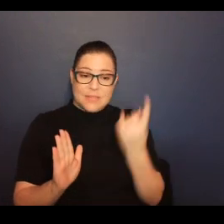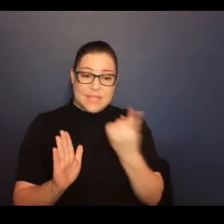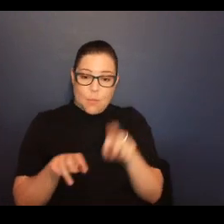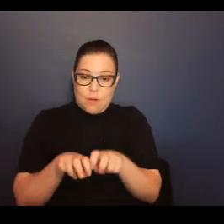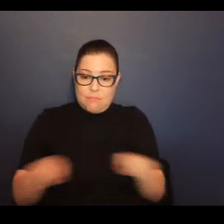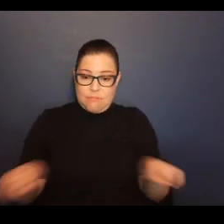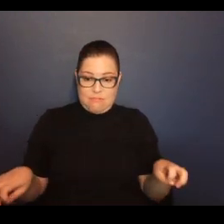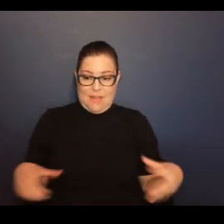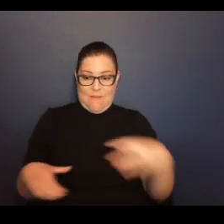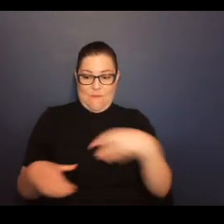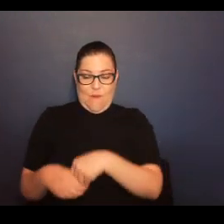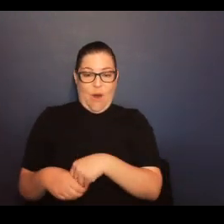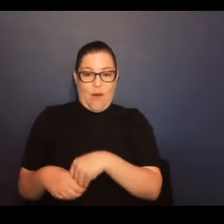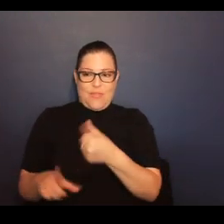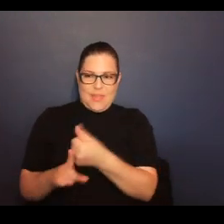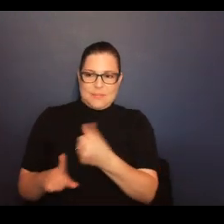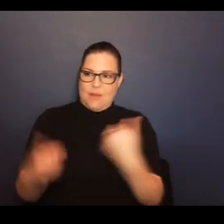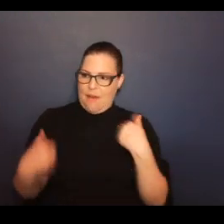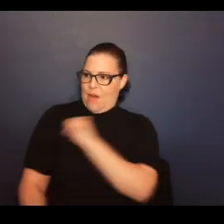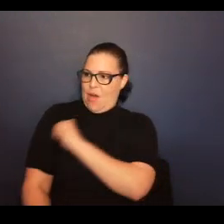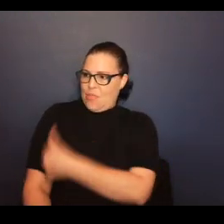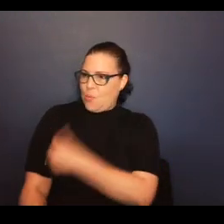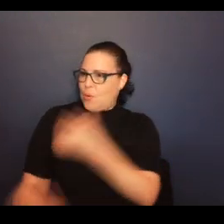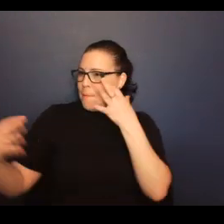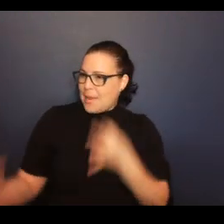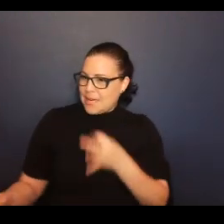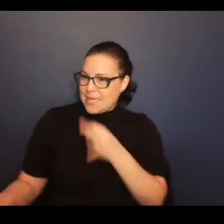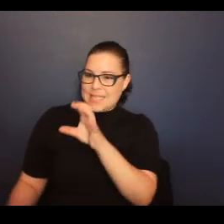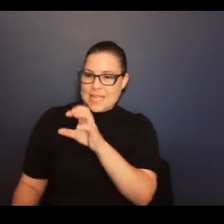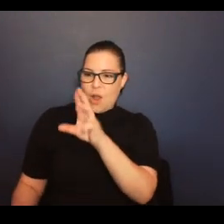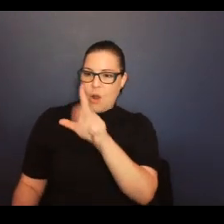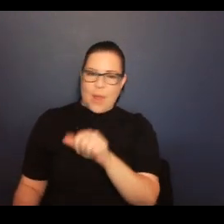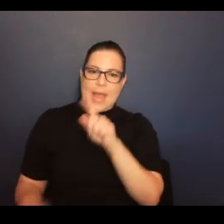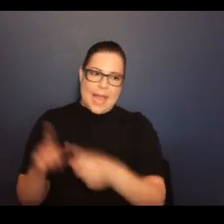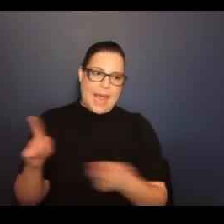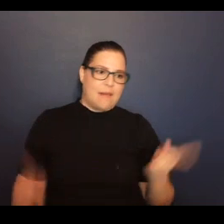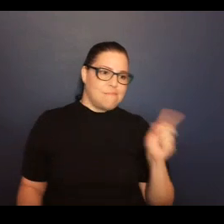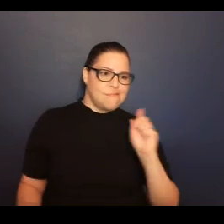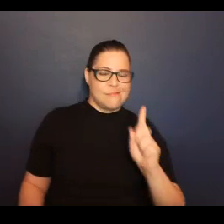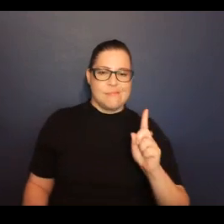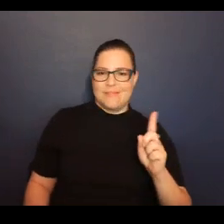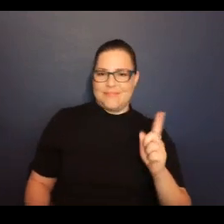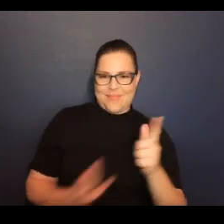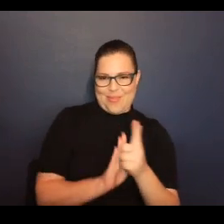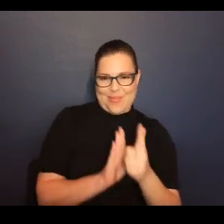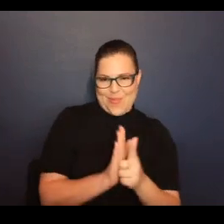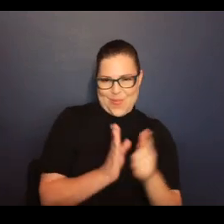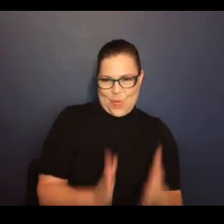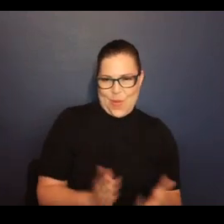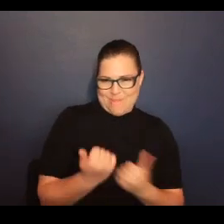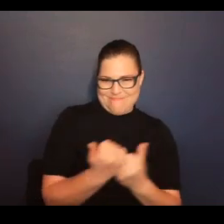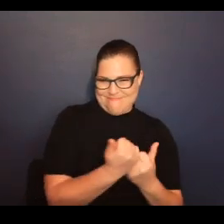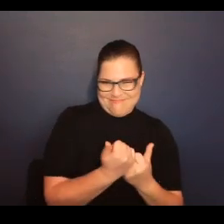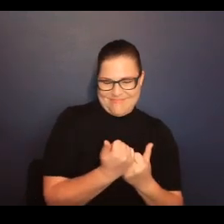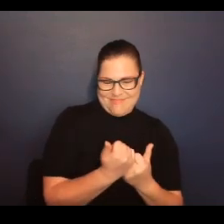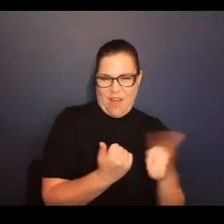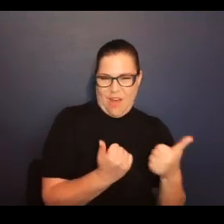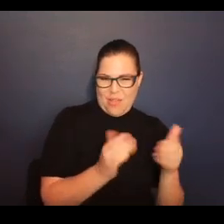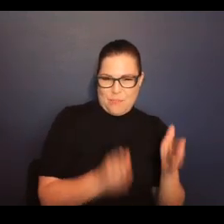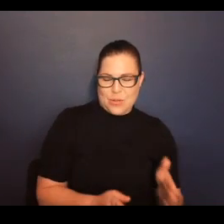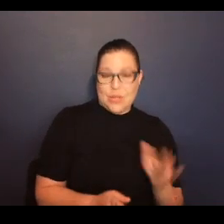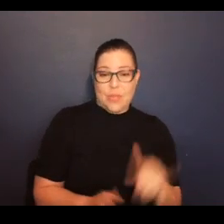a decision-making authority for the CRA from then lobbying the CRA on behalf of someone else. And so before you is that